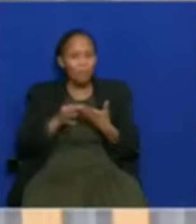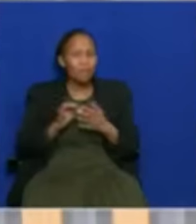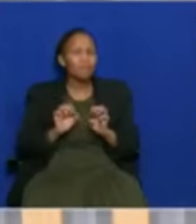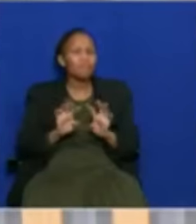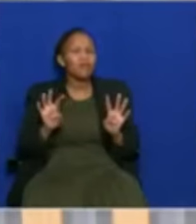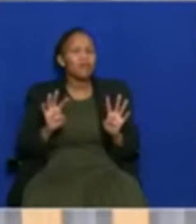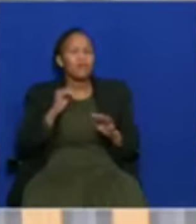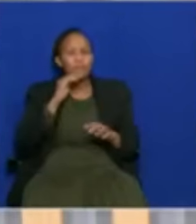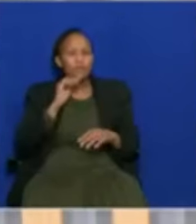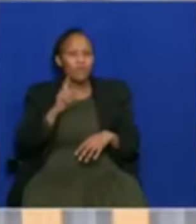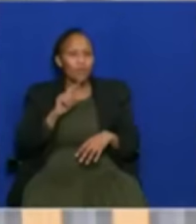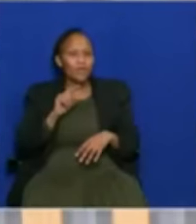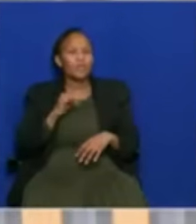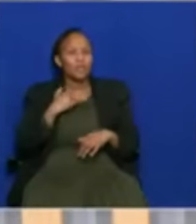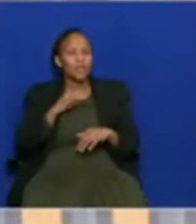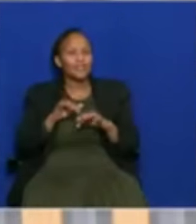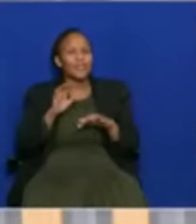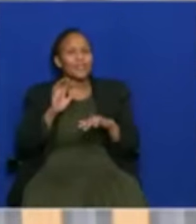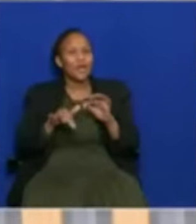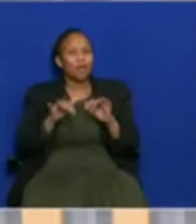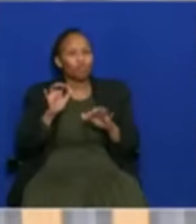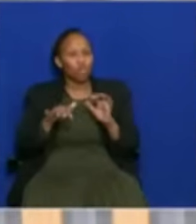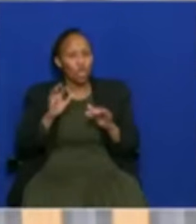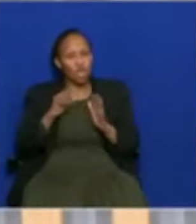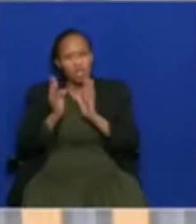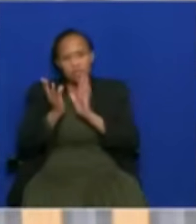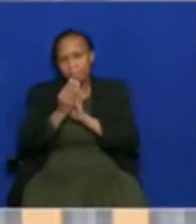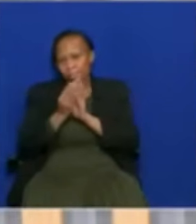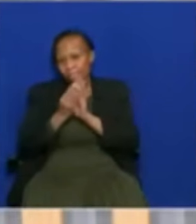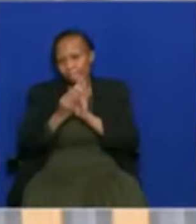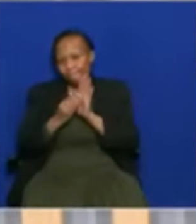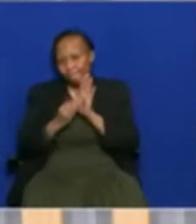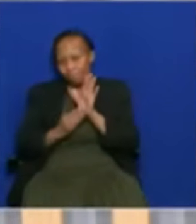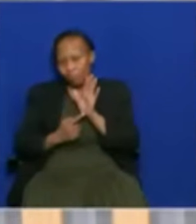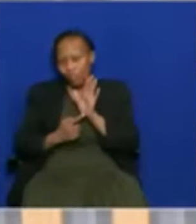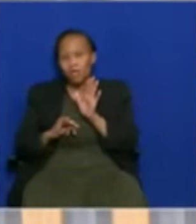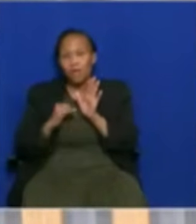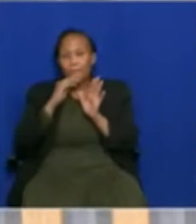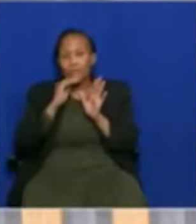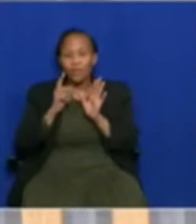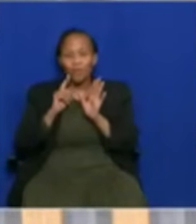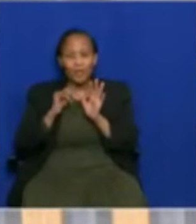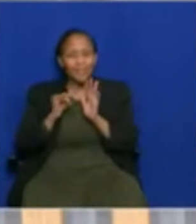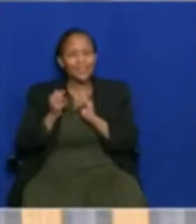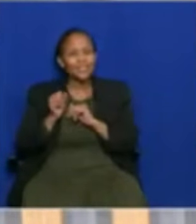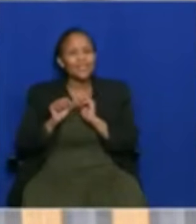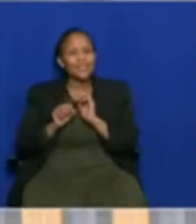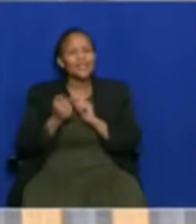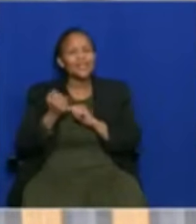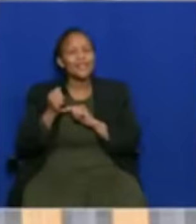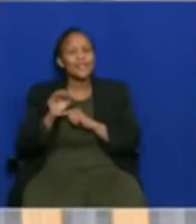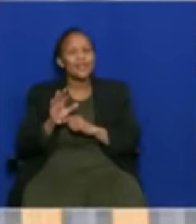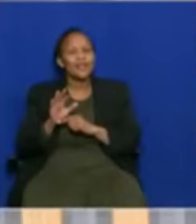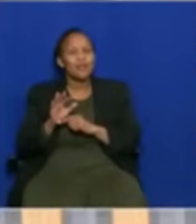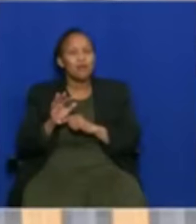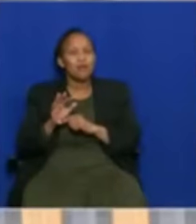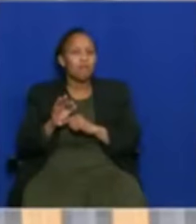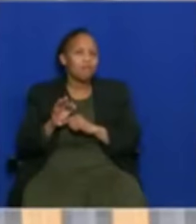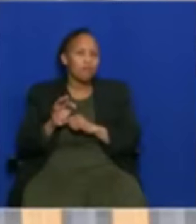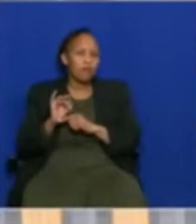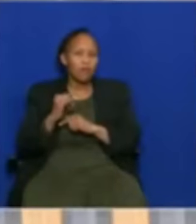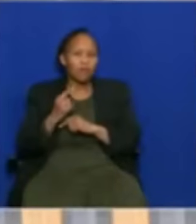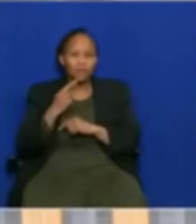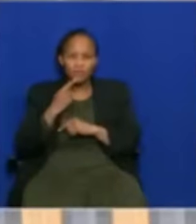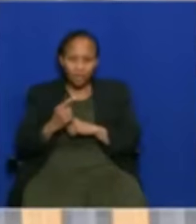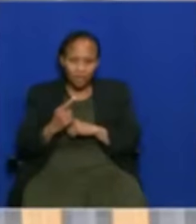people that he constituted it means it's an indicator, rather, of a plan to capture crime intelligence. It doesn't go